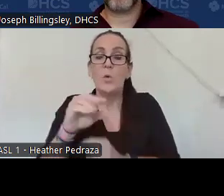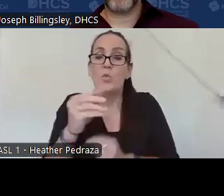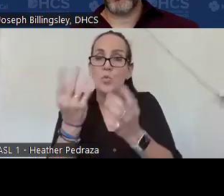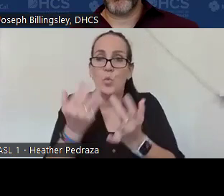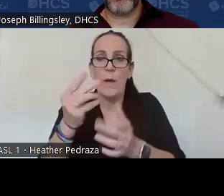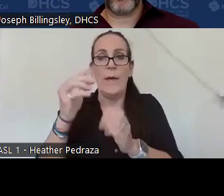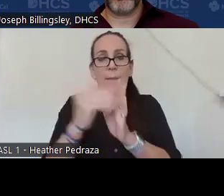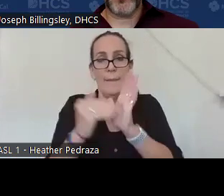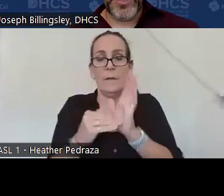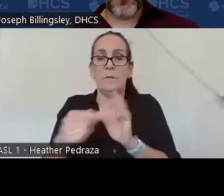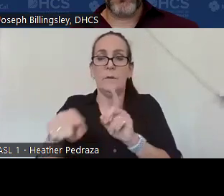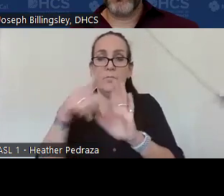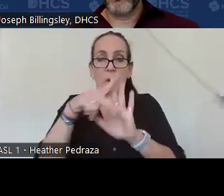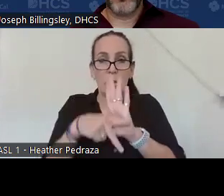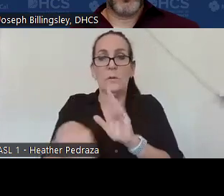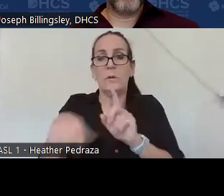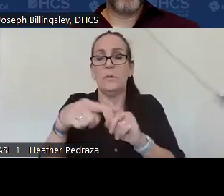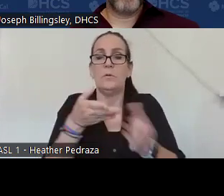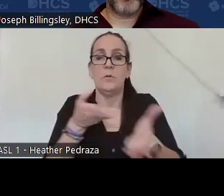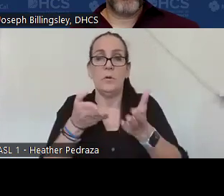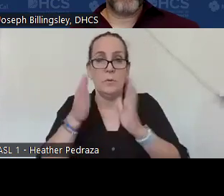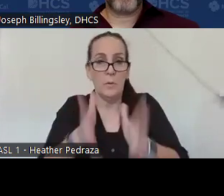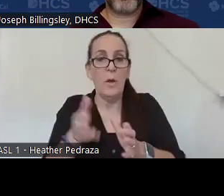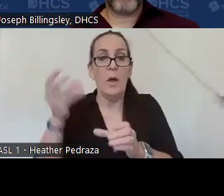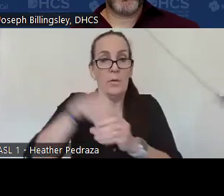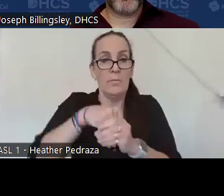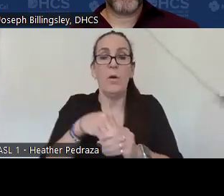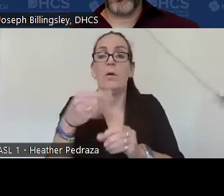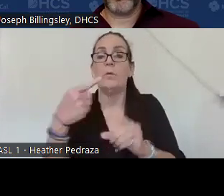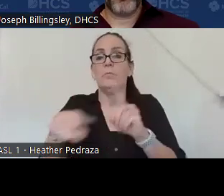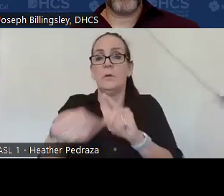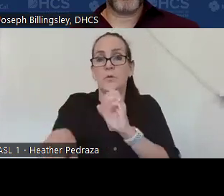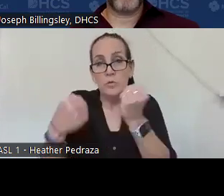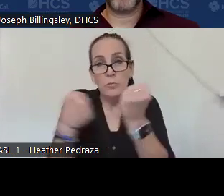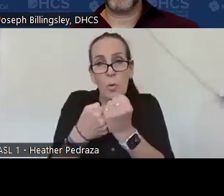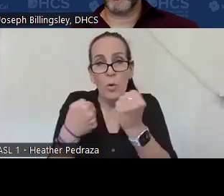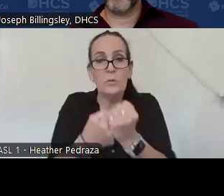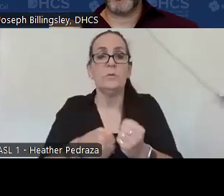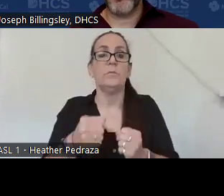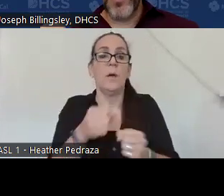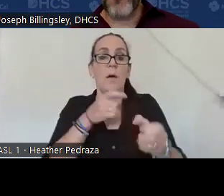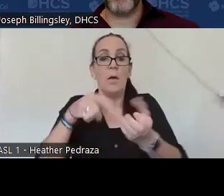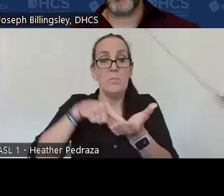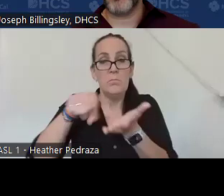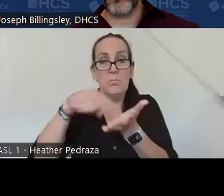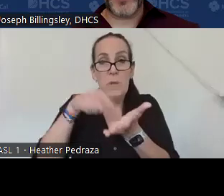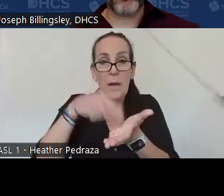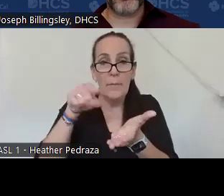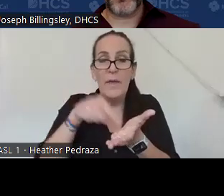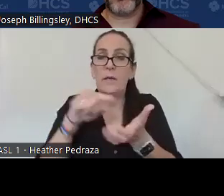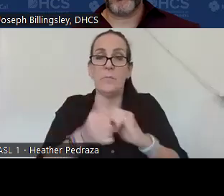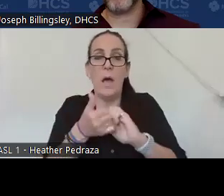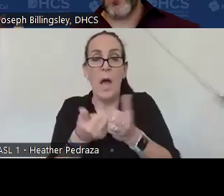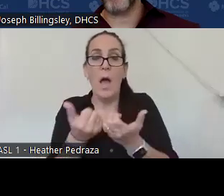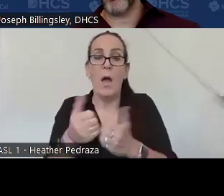payment models to incentivize quality care, managed care plan readiness, quality and oversight, HCBS network